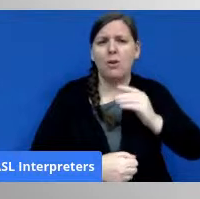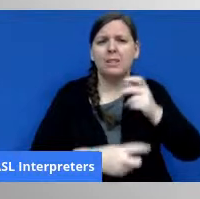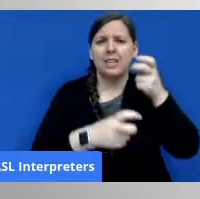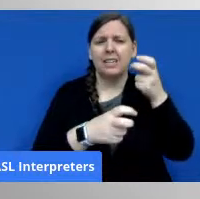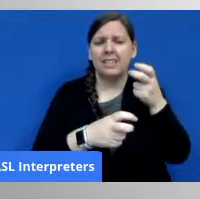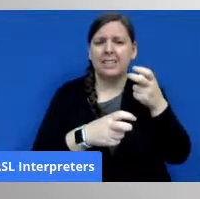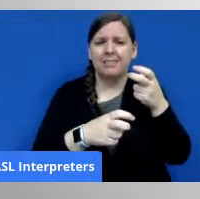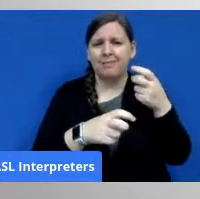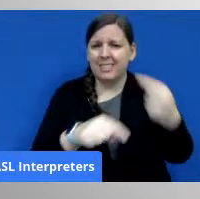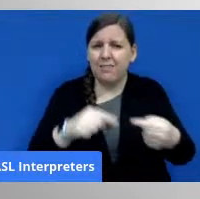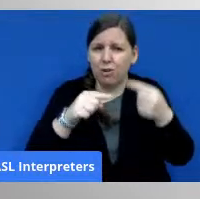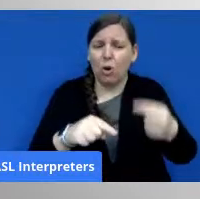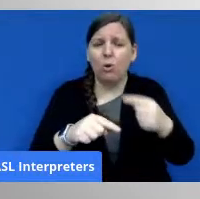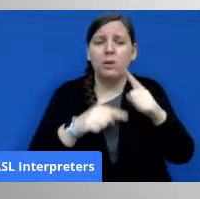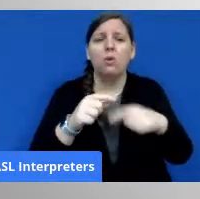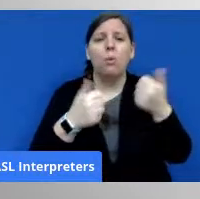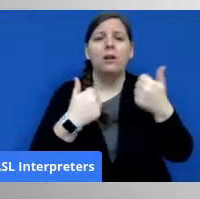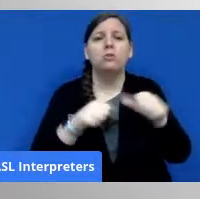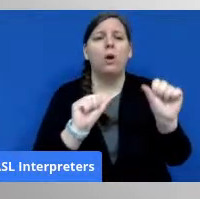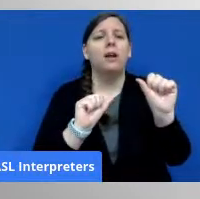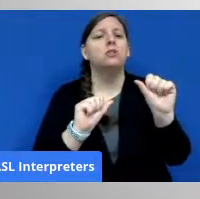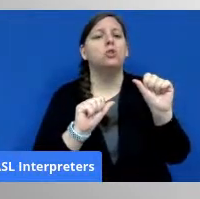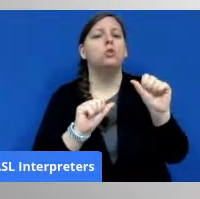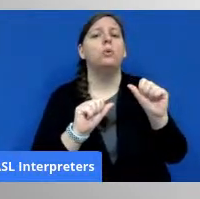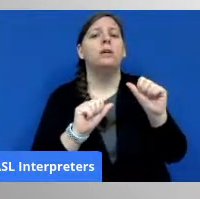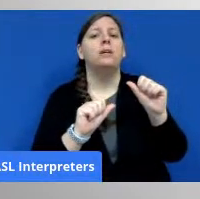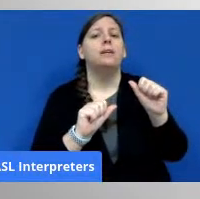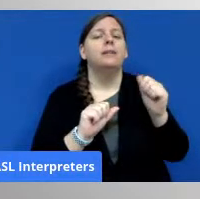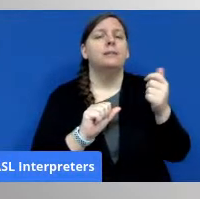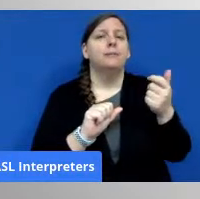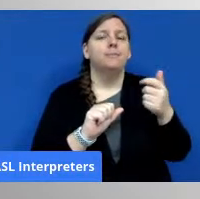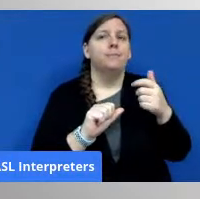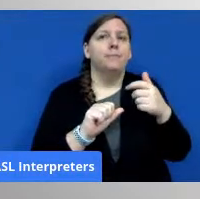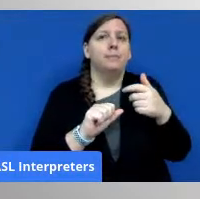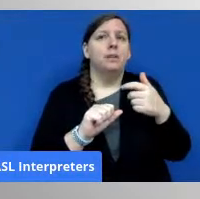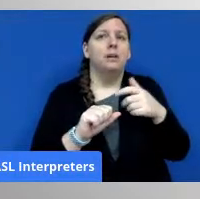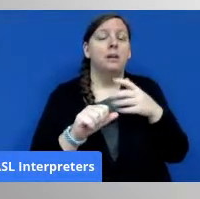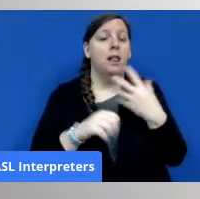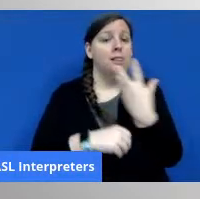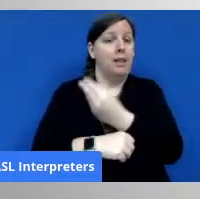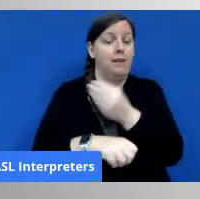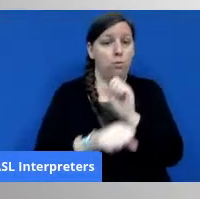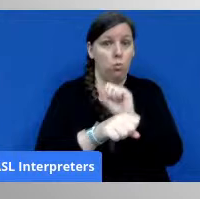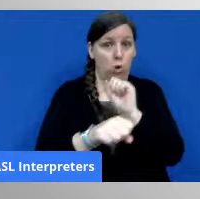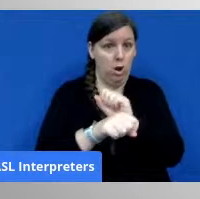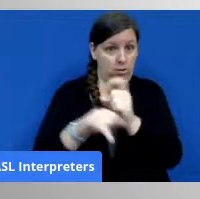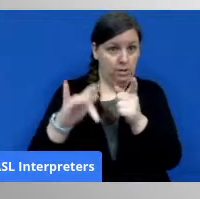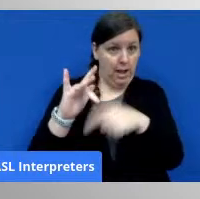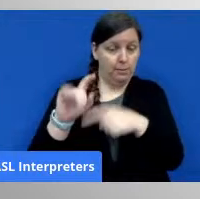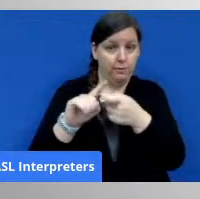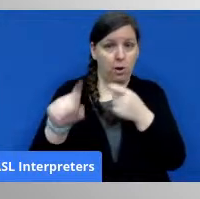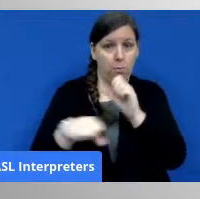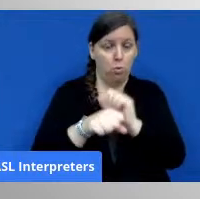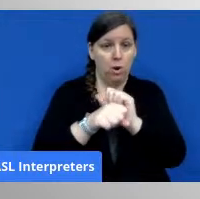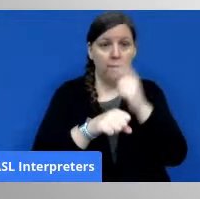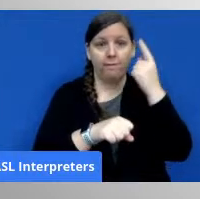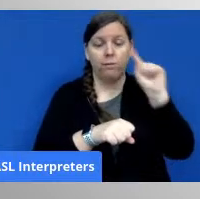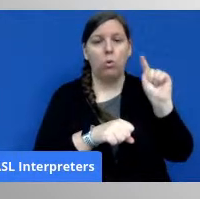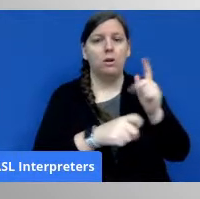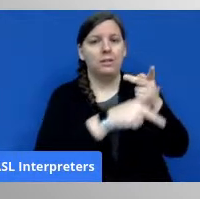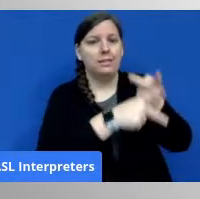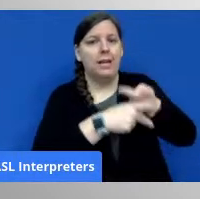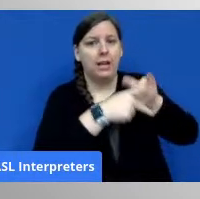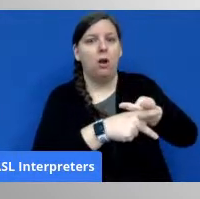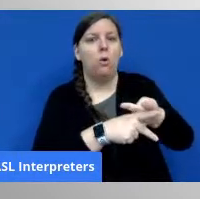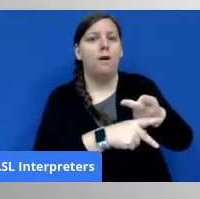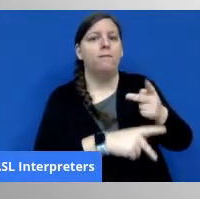to take time off of work to take care of personal and family matters. That is more salient than ever in